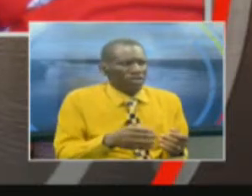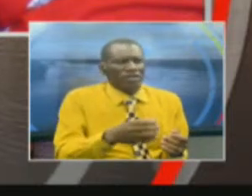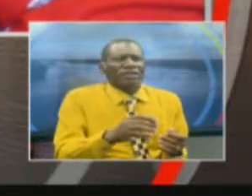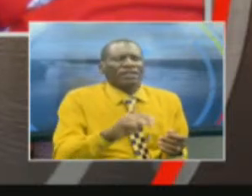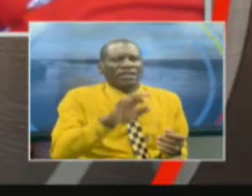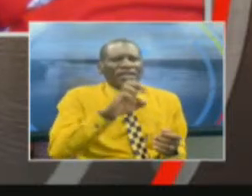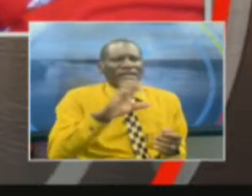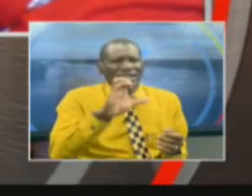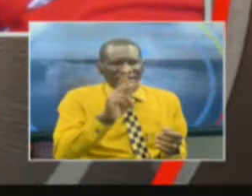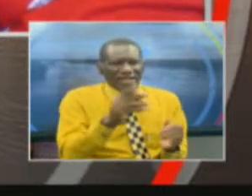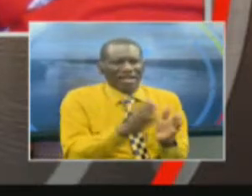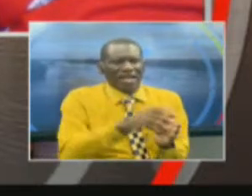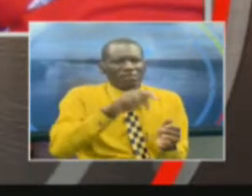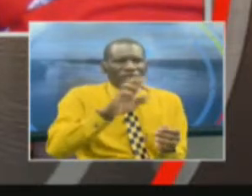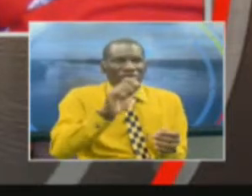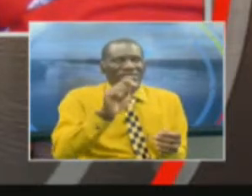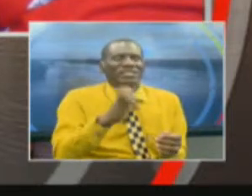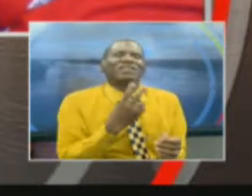Eric and Purity,